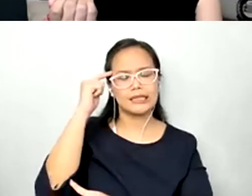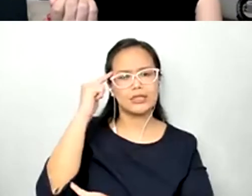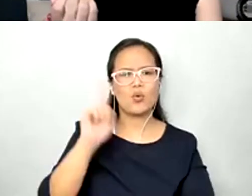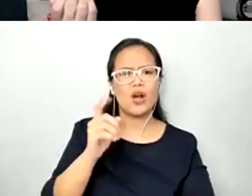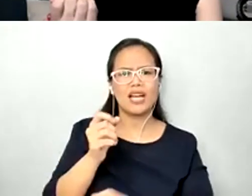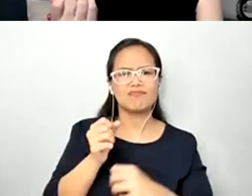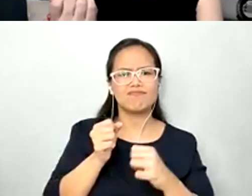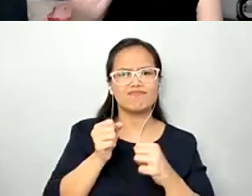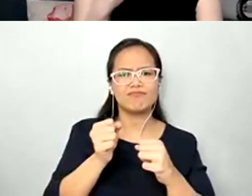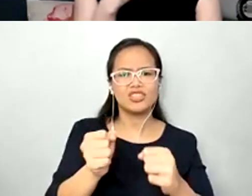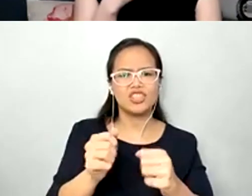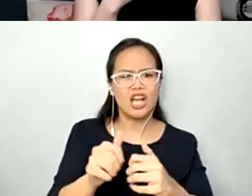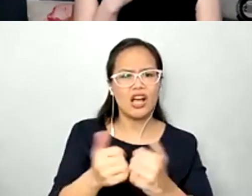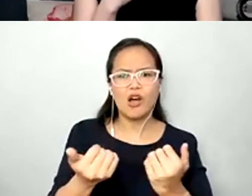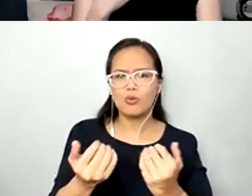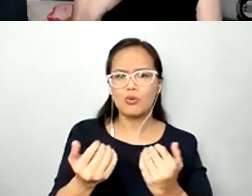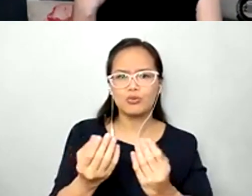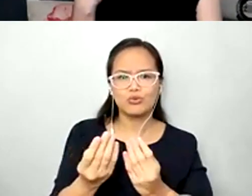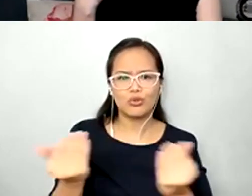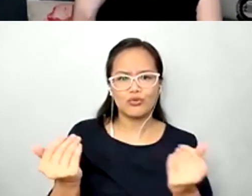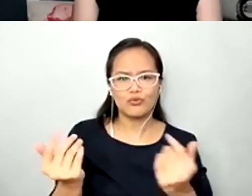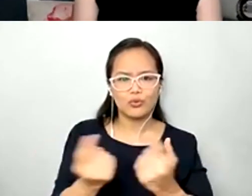Oo. Yung kasi nga, you know,